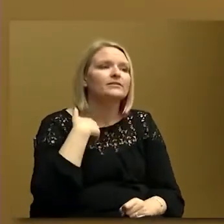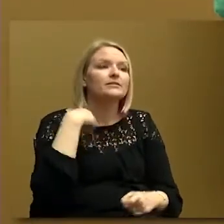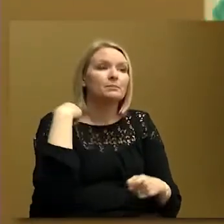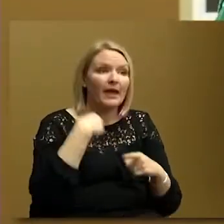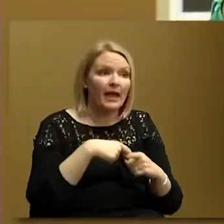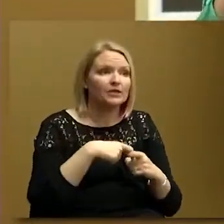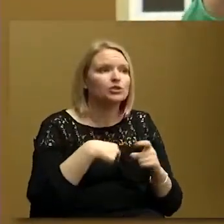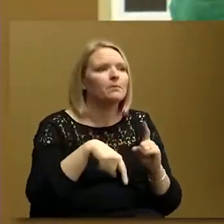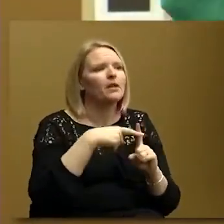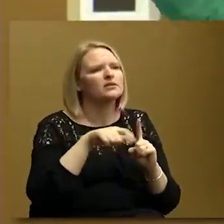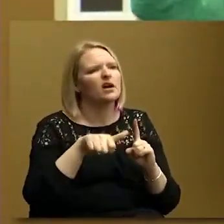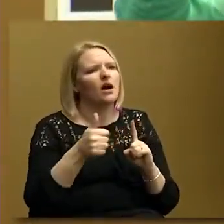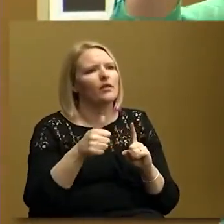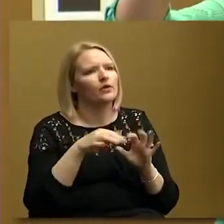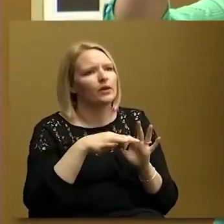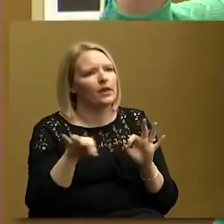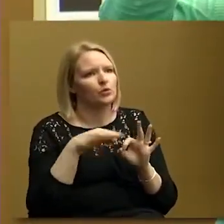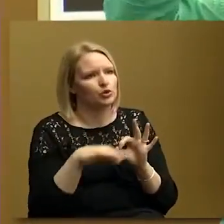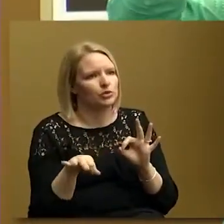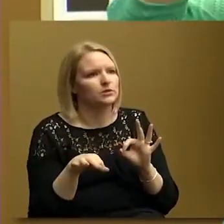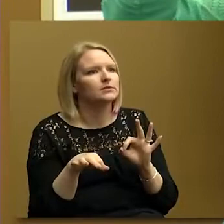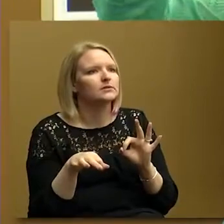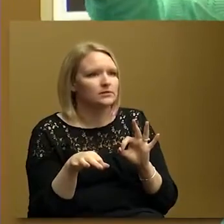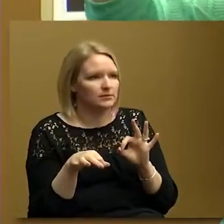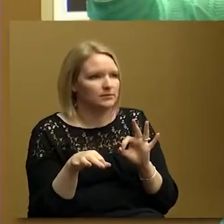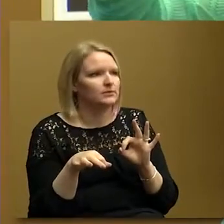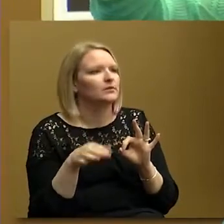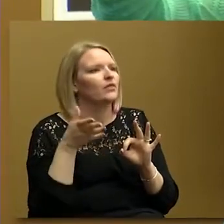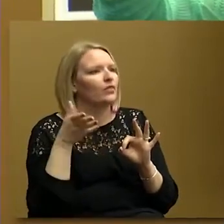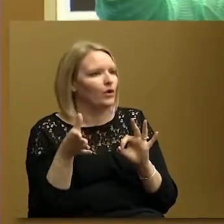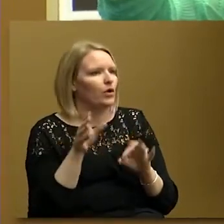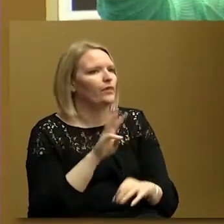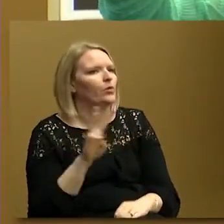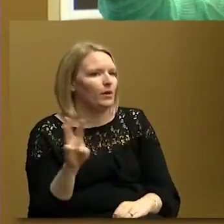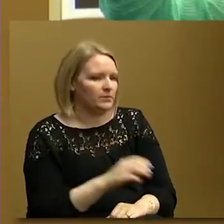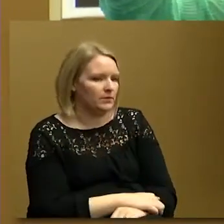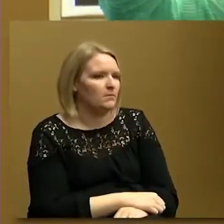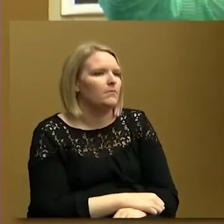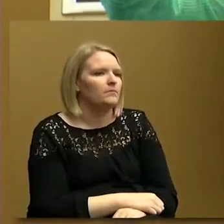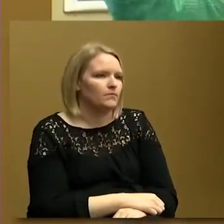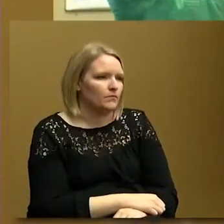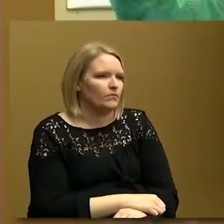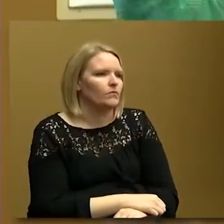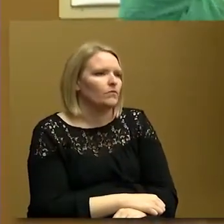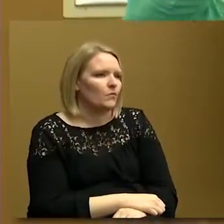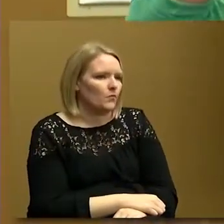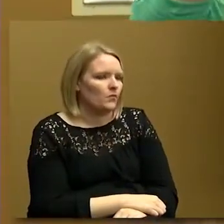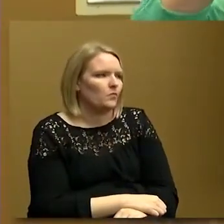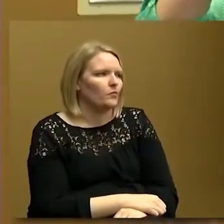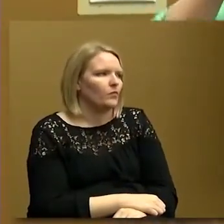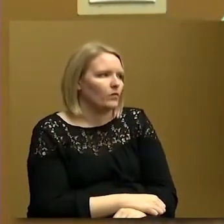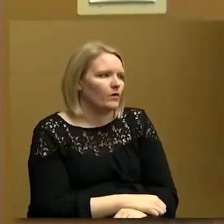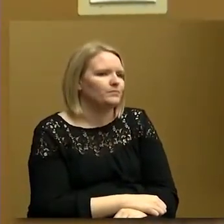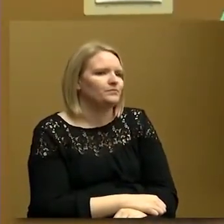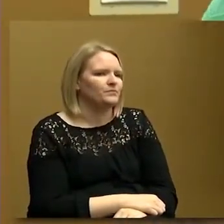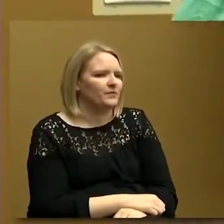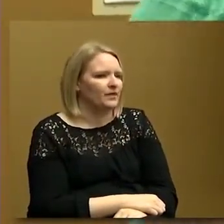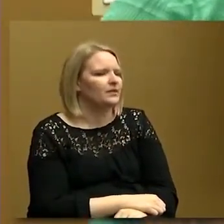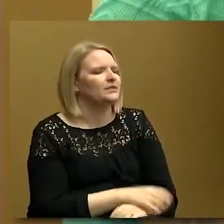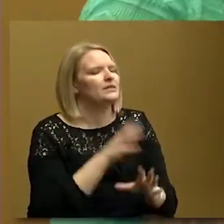but there are several different languages on the website. But they definitely